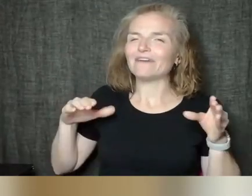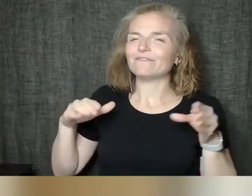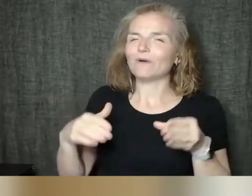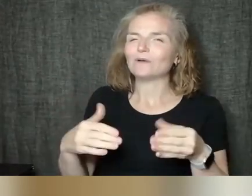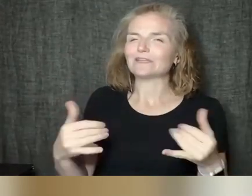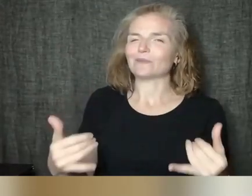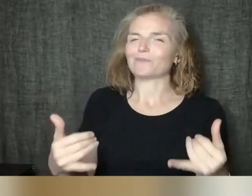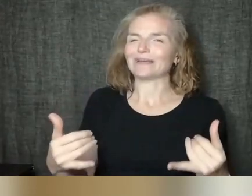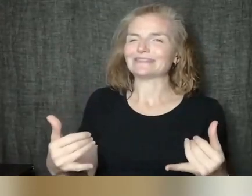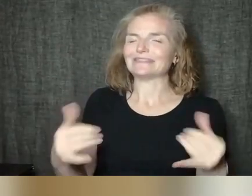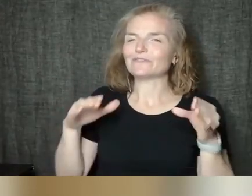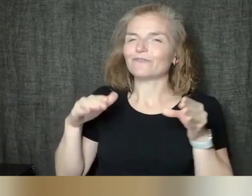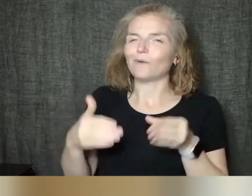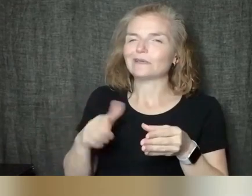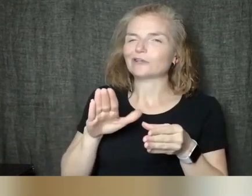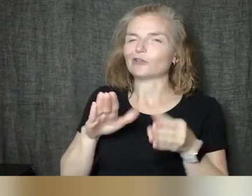own breath.